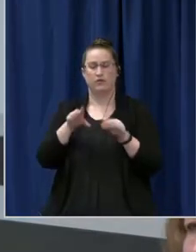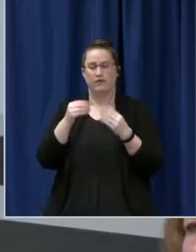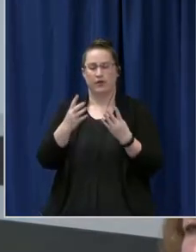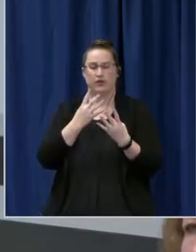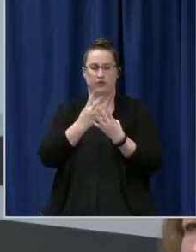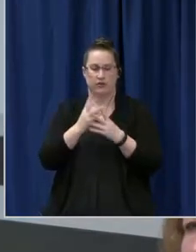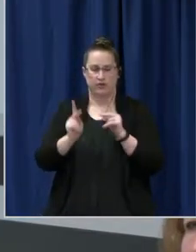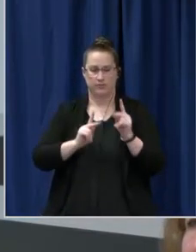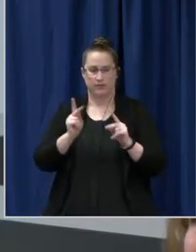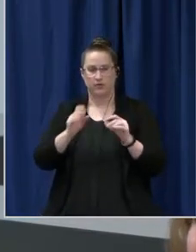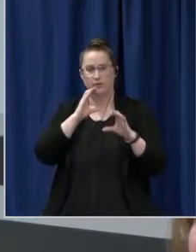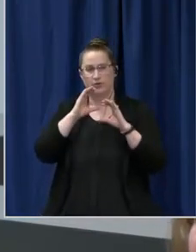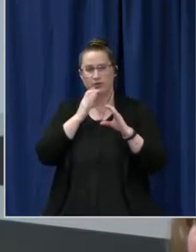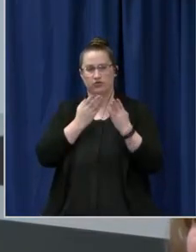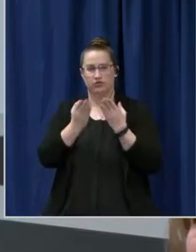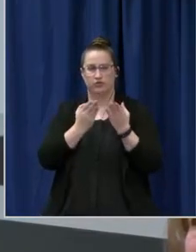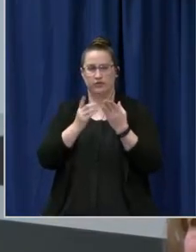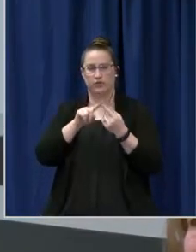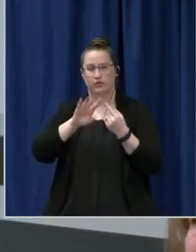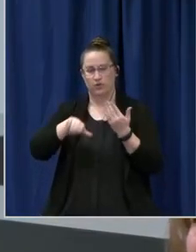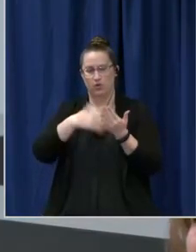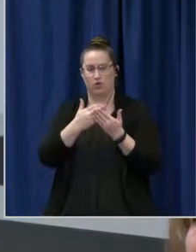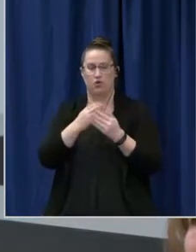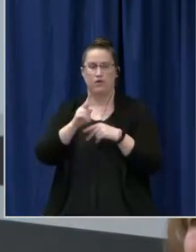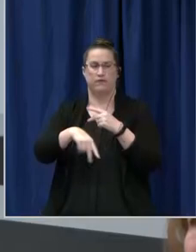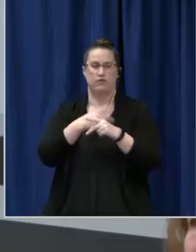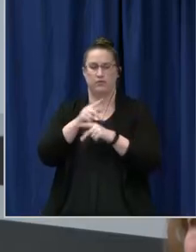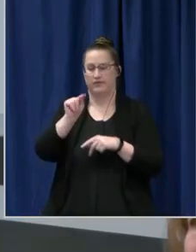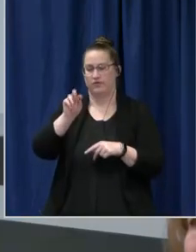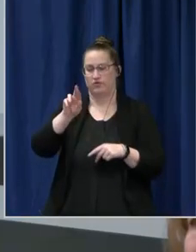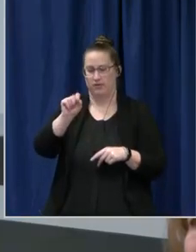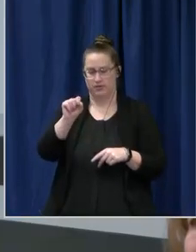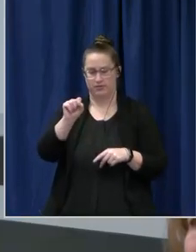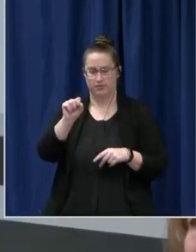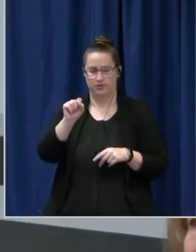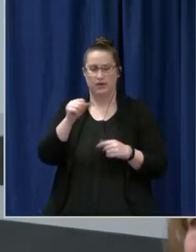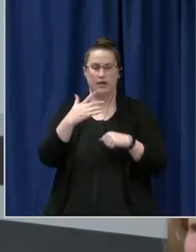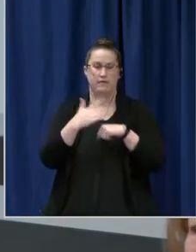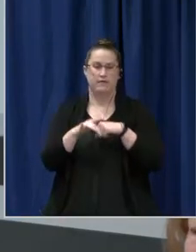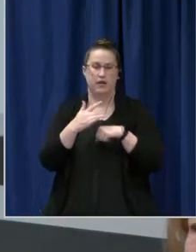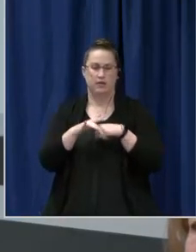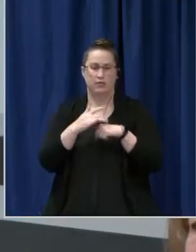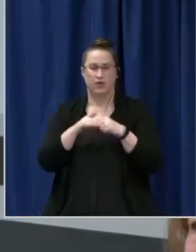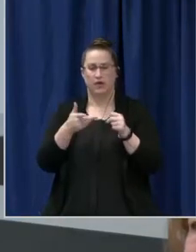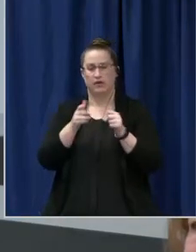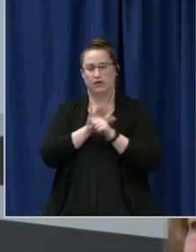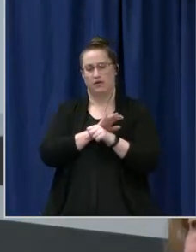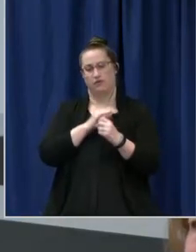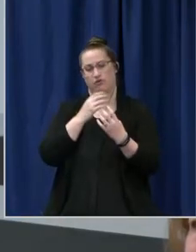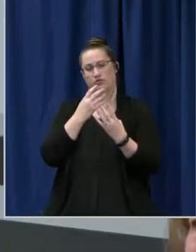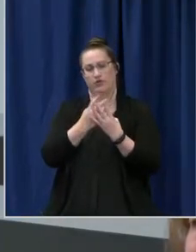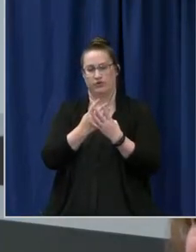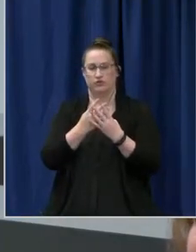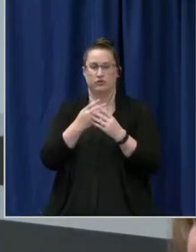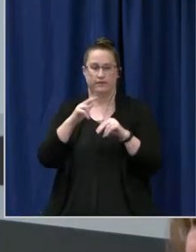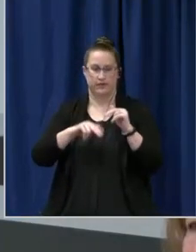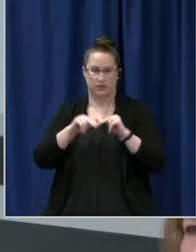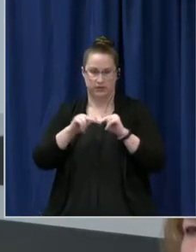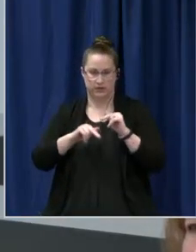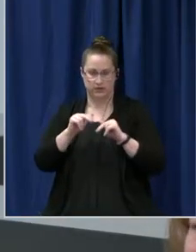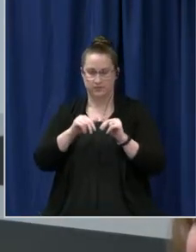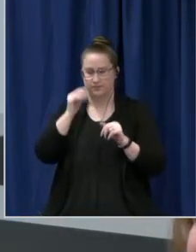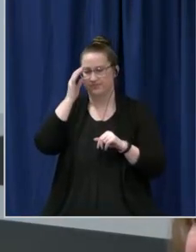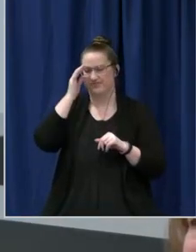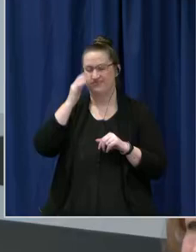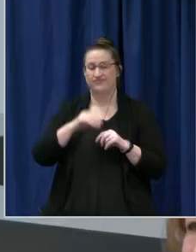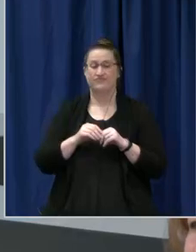people's communication services to all forms of TRS available at covered correctional facilities.